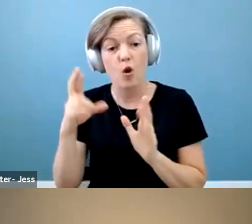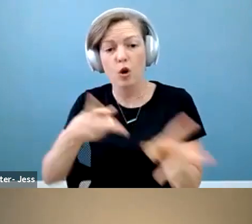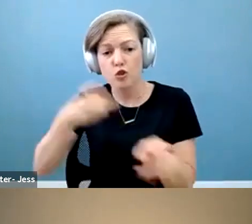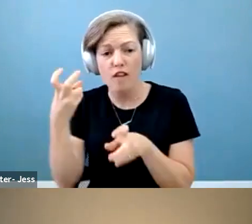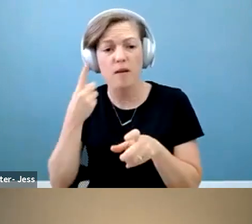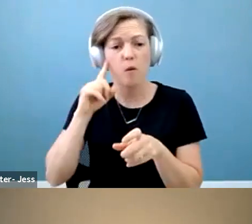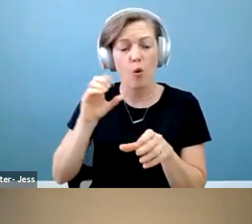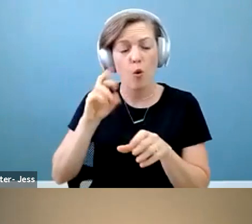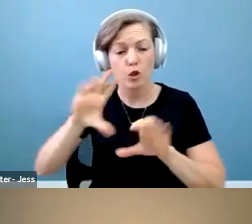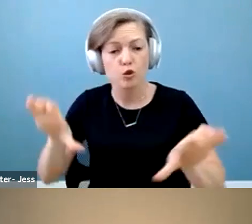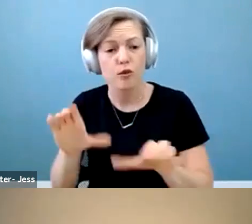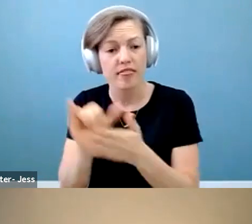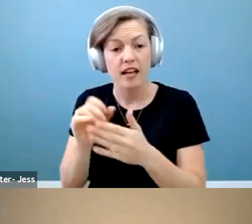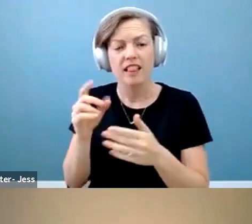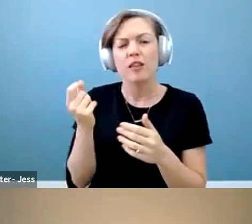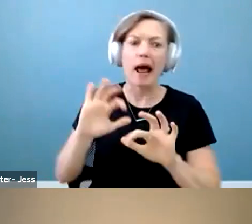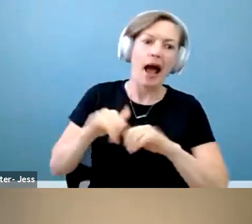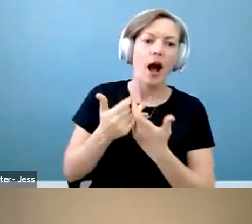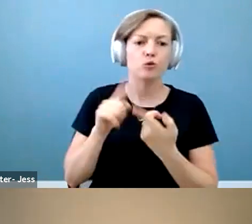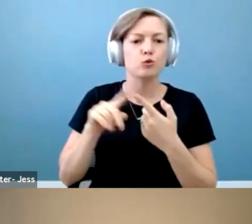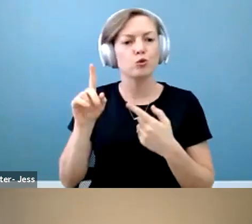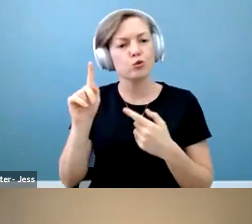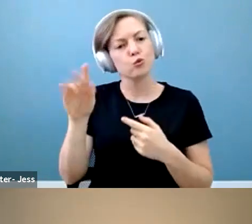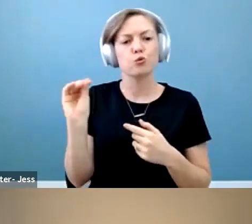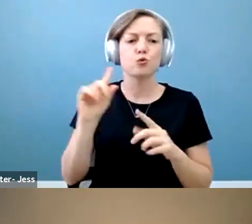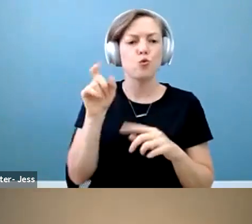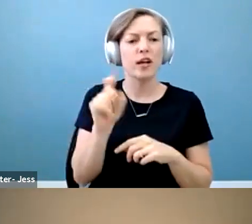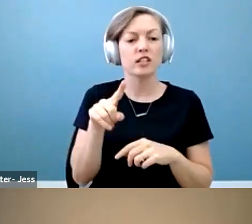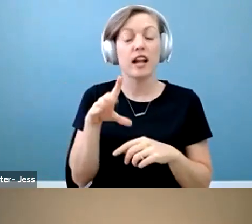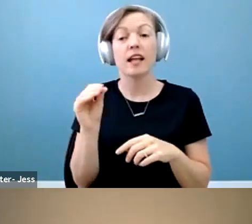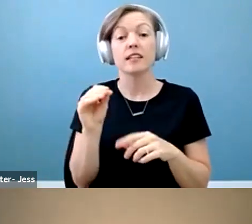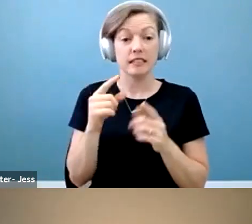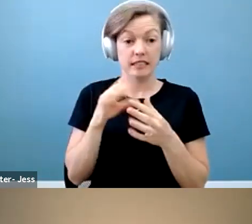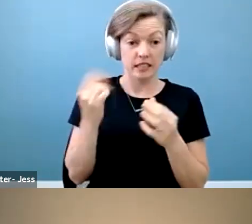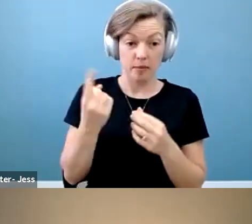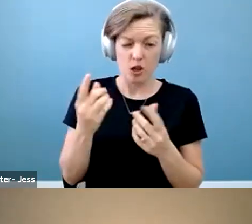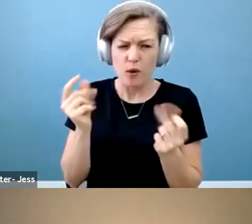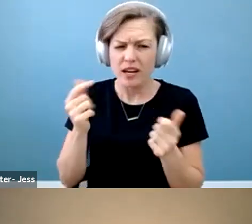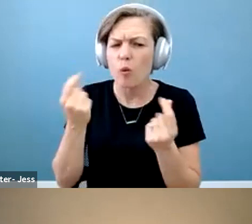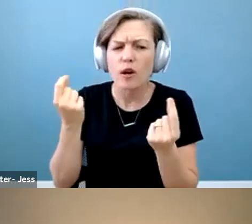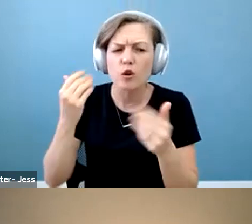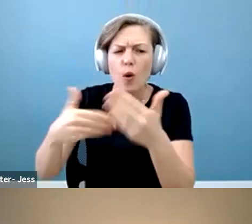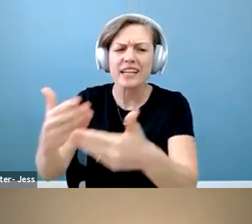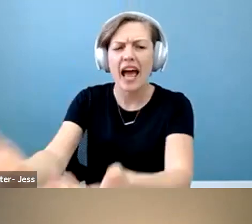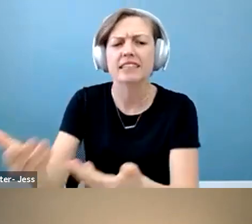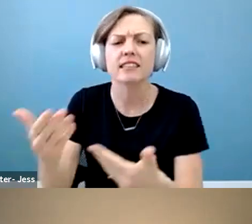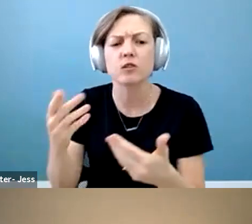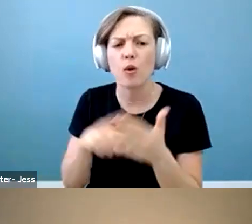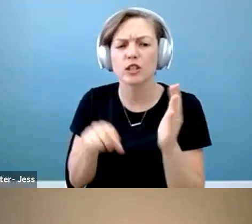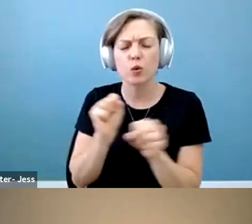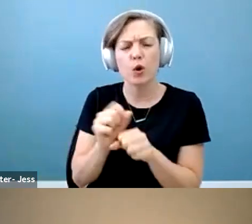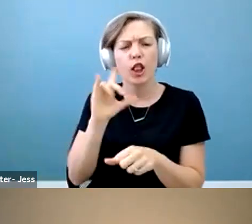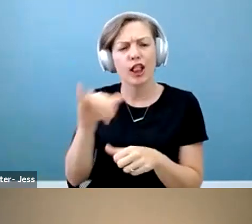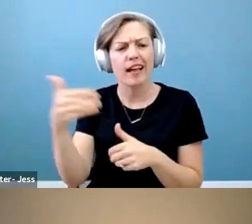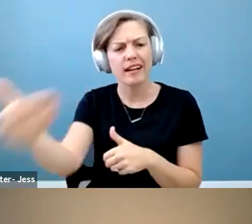do that. So this is a little bit of a how-to question. And also maybe to say something quick about where you're going next. What does the work look like next?